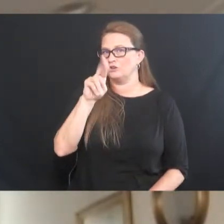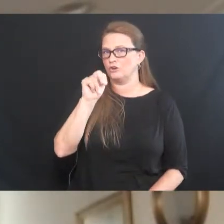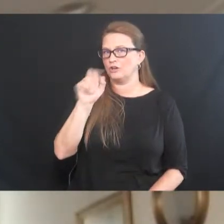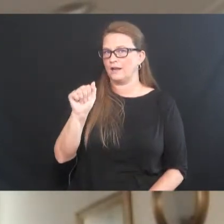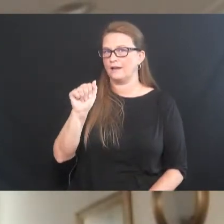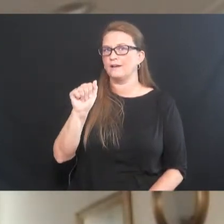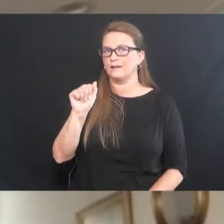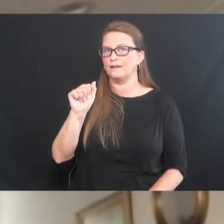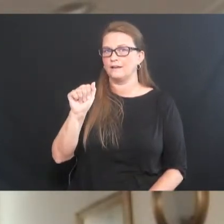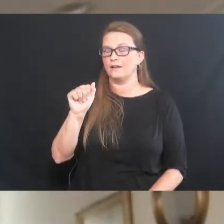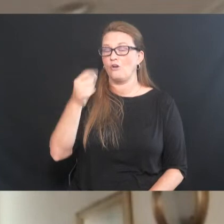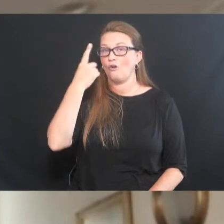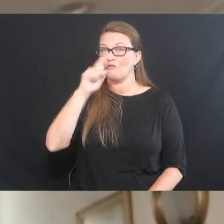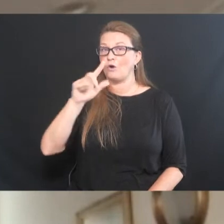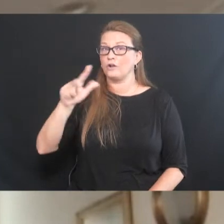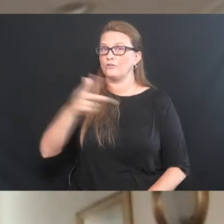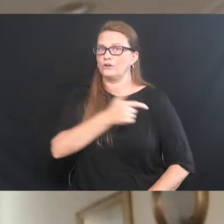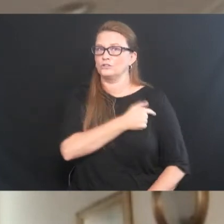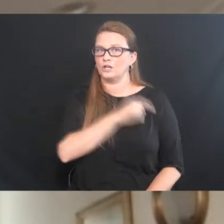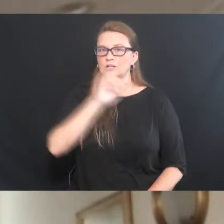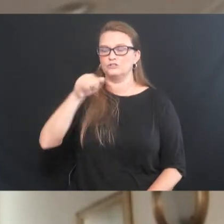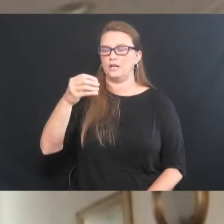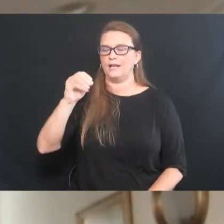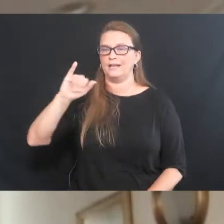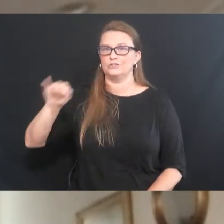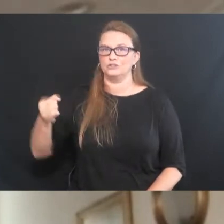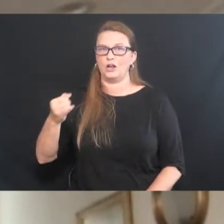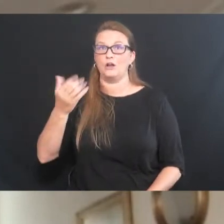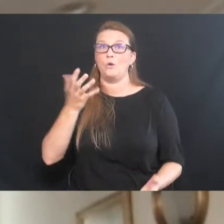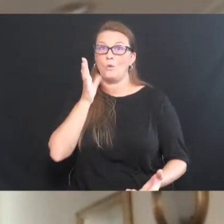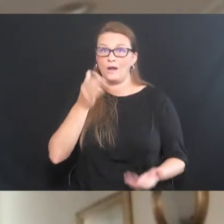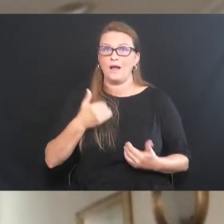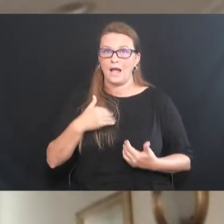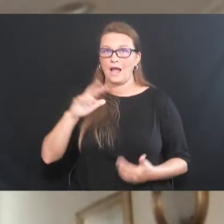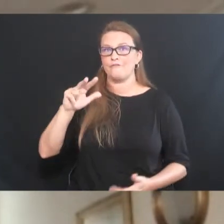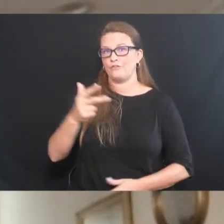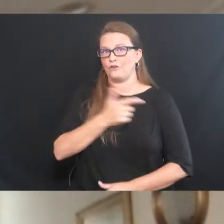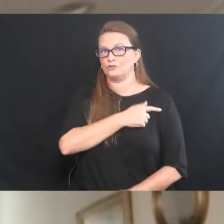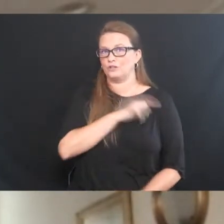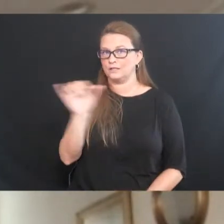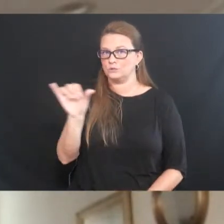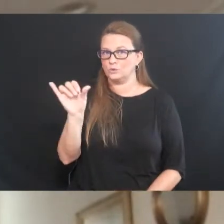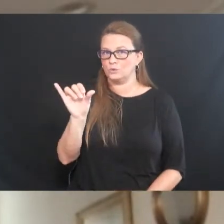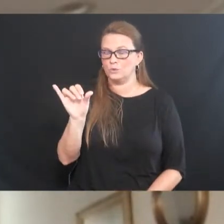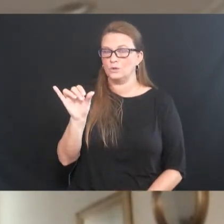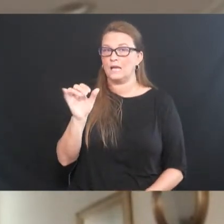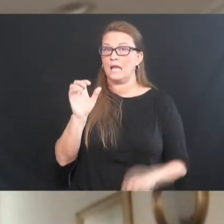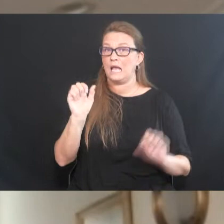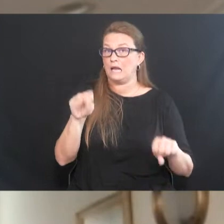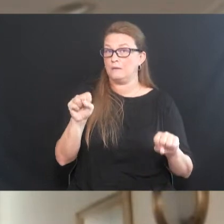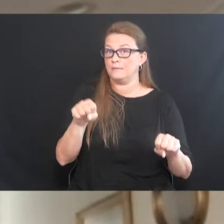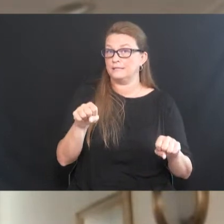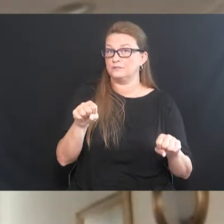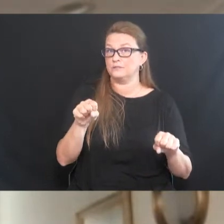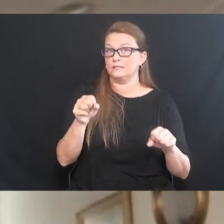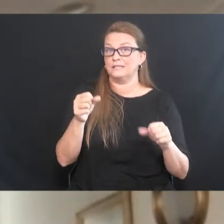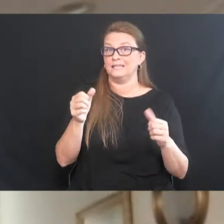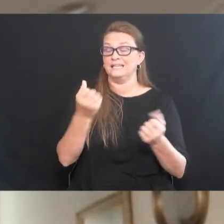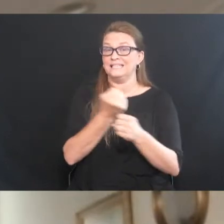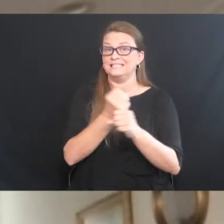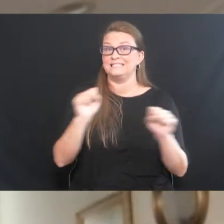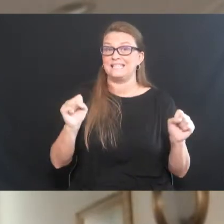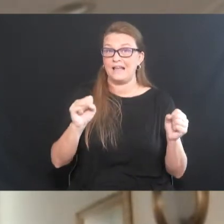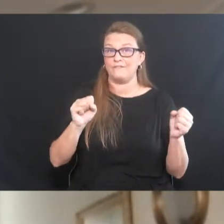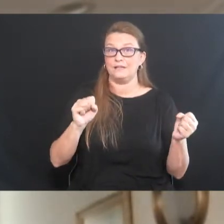boosters, Johnson & Johnson for boosters, and also the potential that we may be able to safely mix and